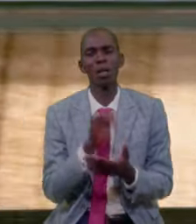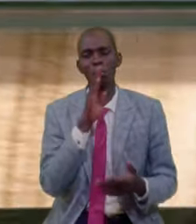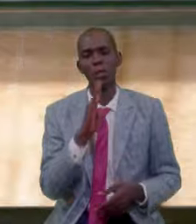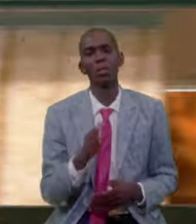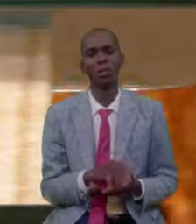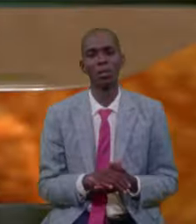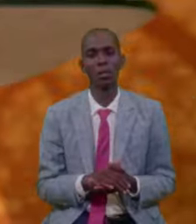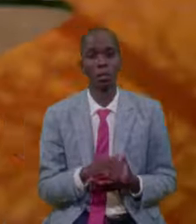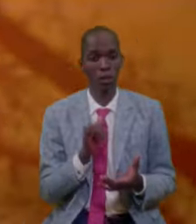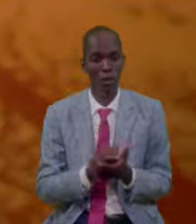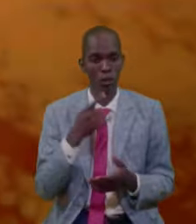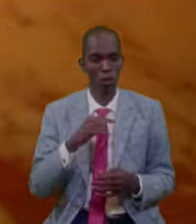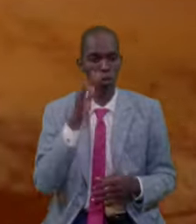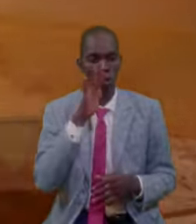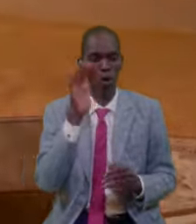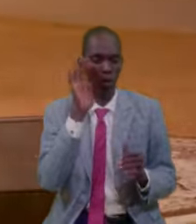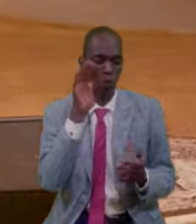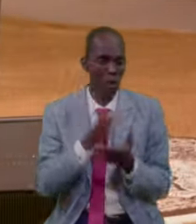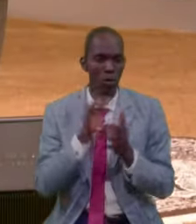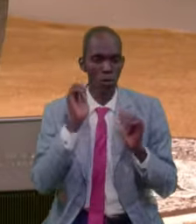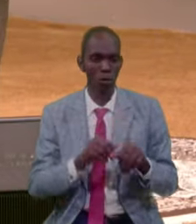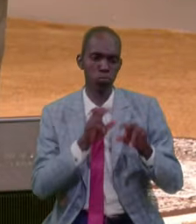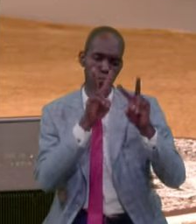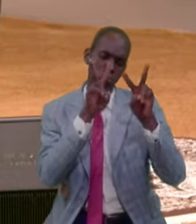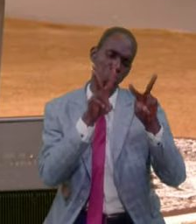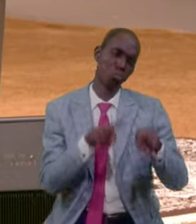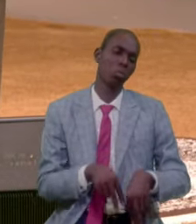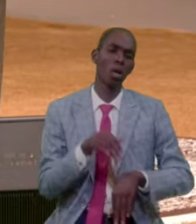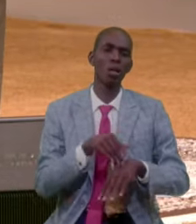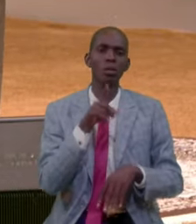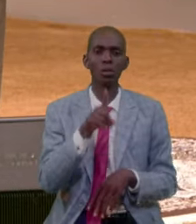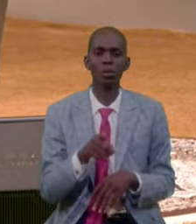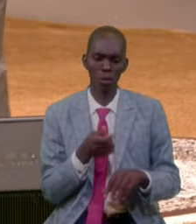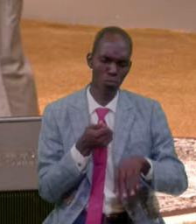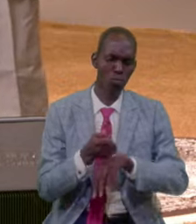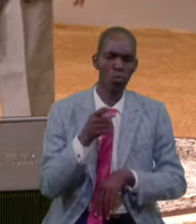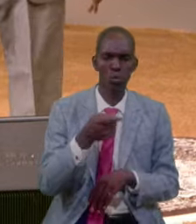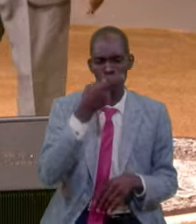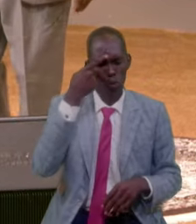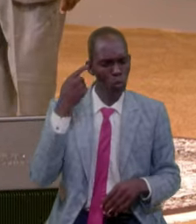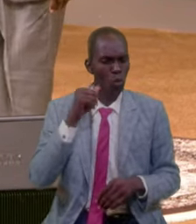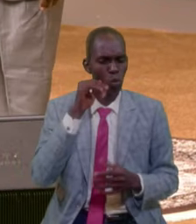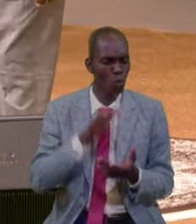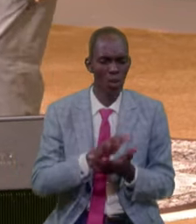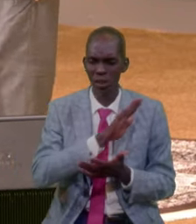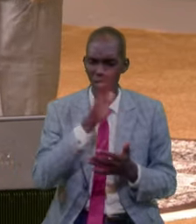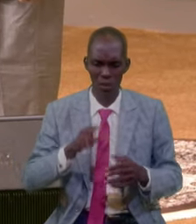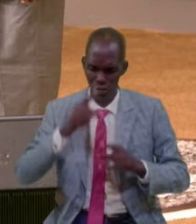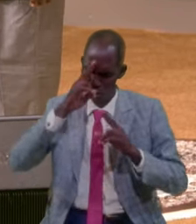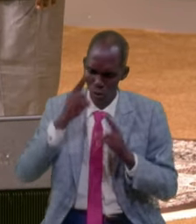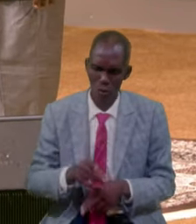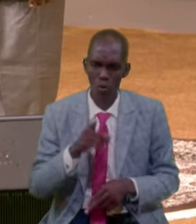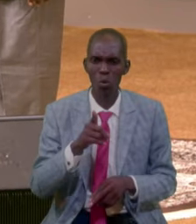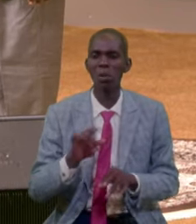trample upon you and go anywhere because there's no surrender. The same thing, that's the way people are